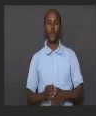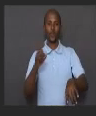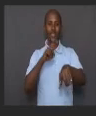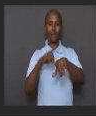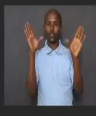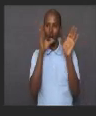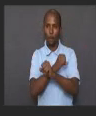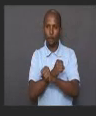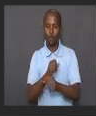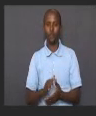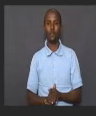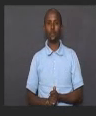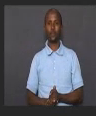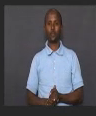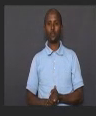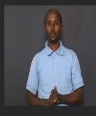Time's up.